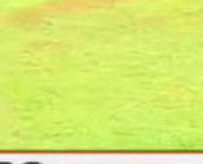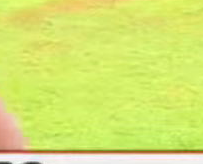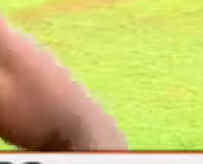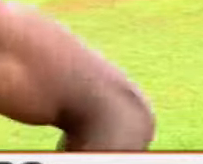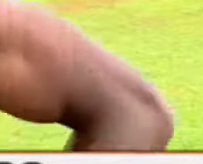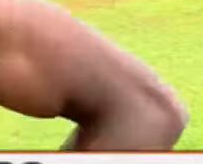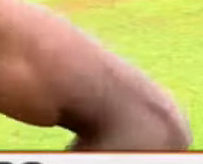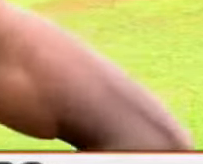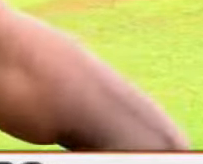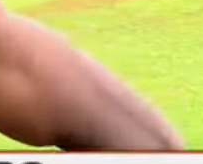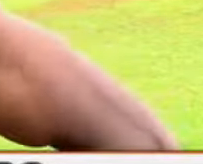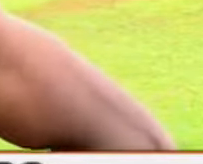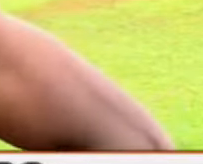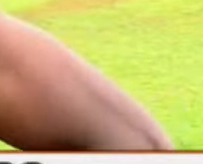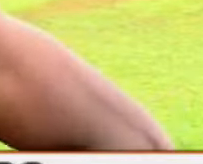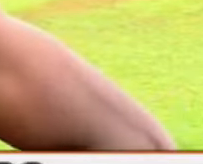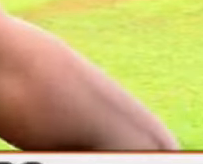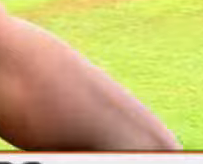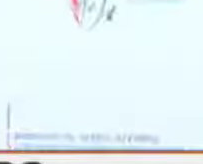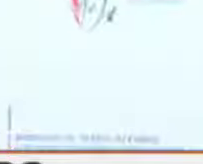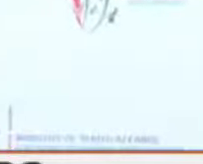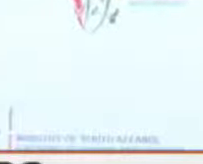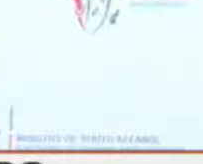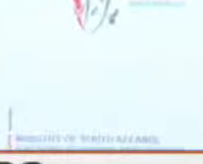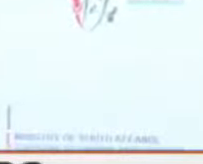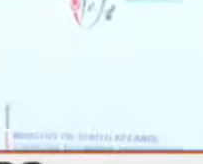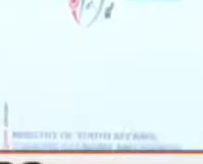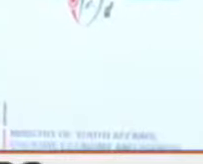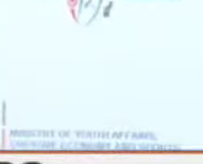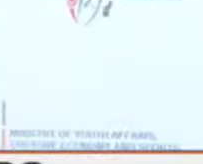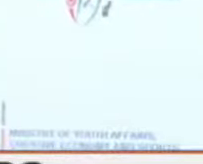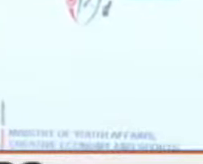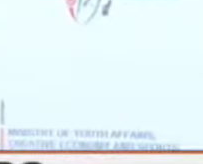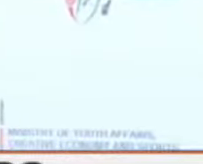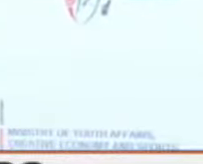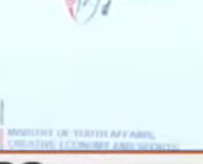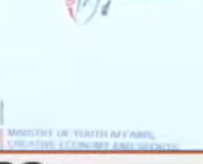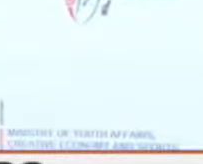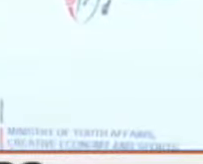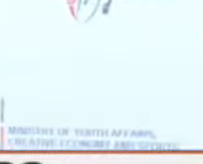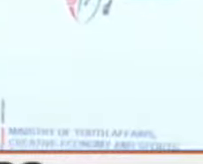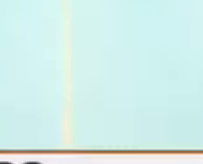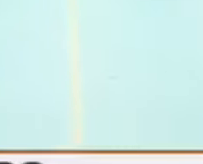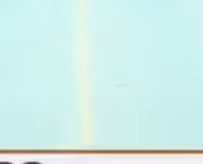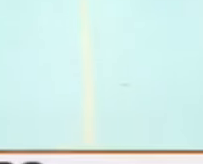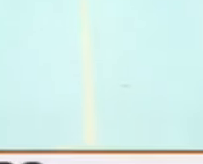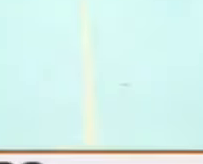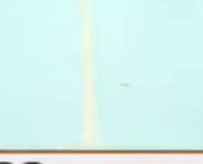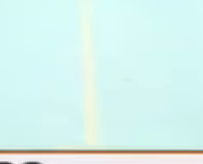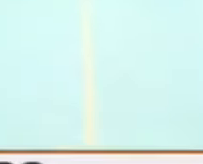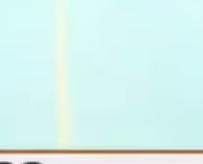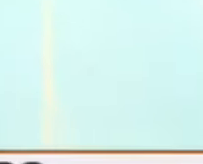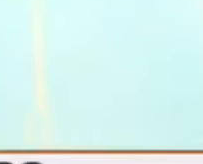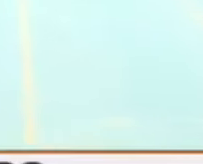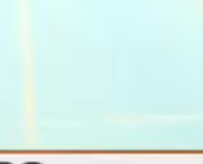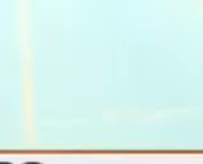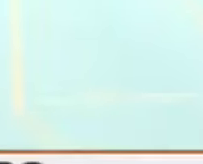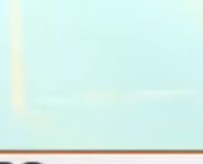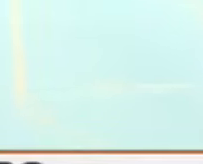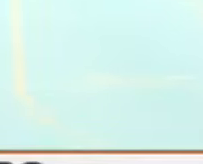also hoping to break the record for 200 meters. Nimefurahi sana nimepata gold na niko tayari kuwakilisha